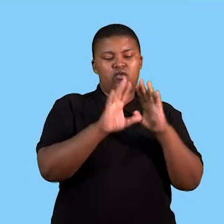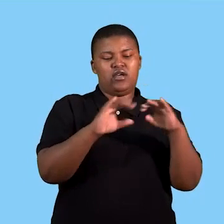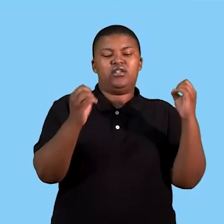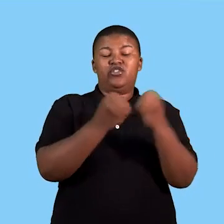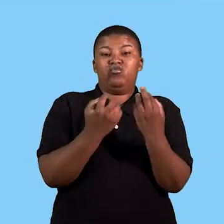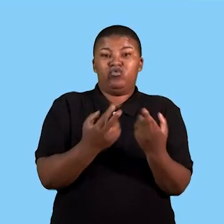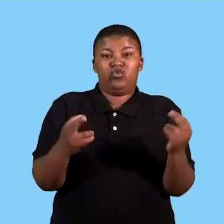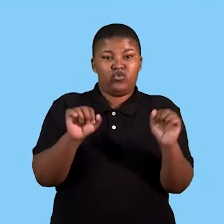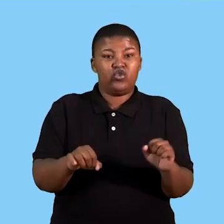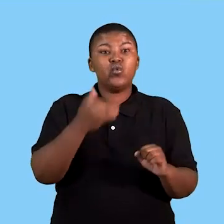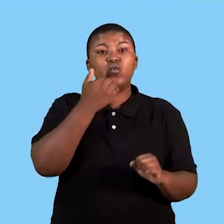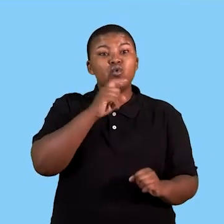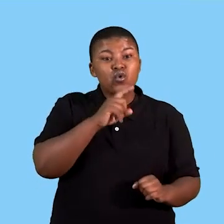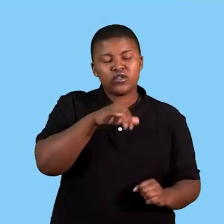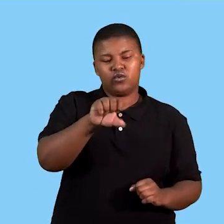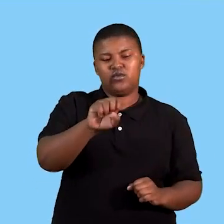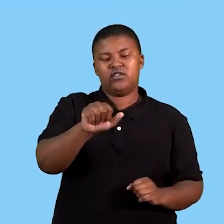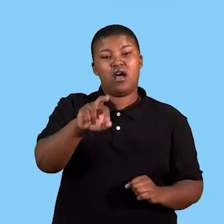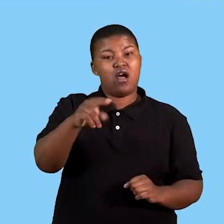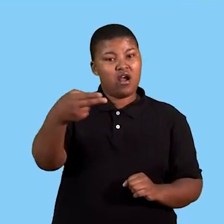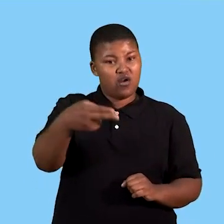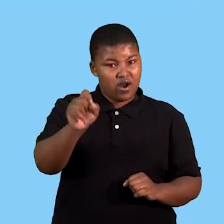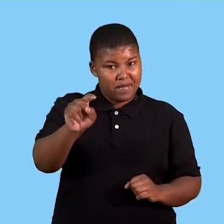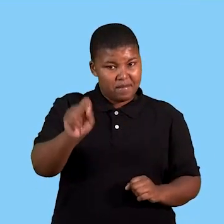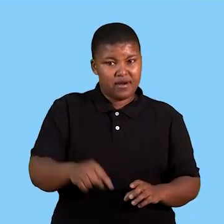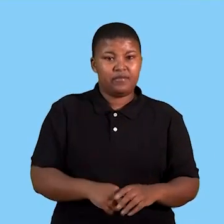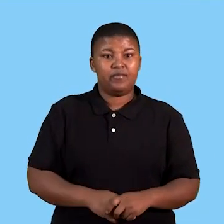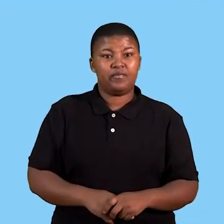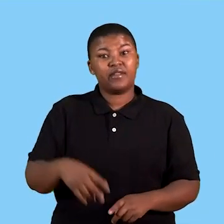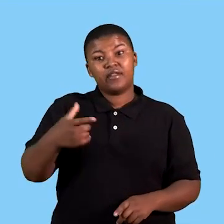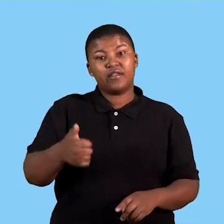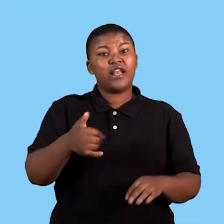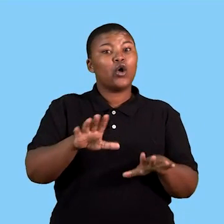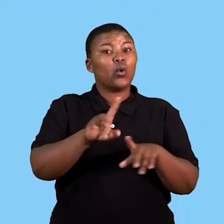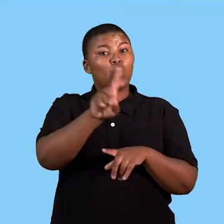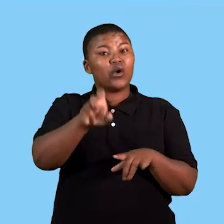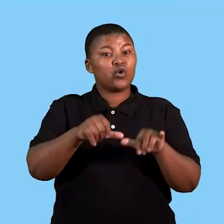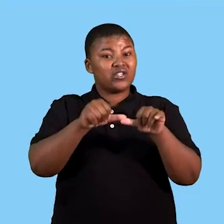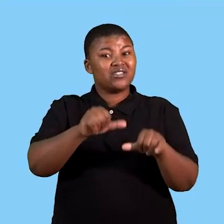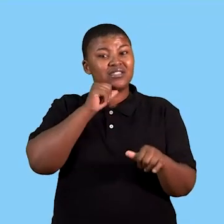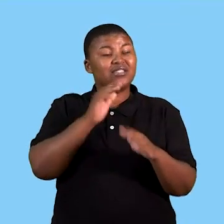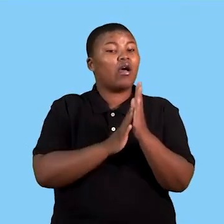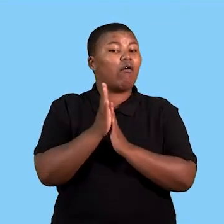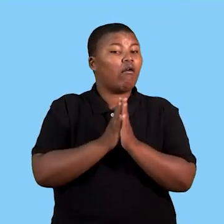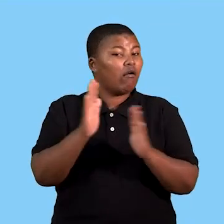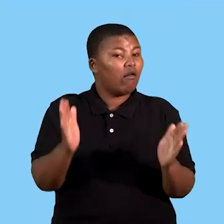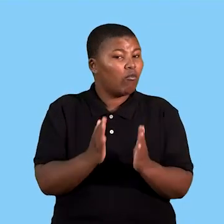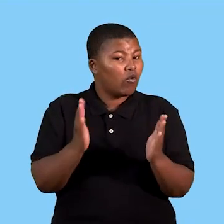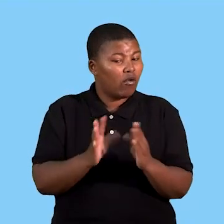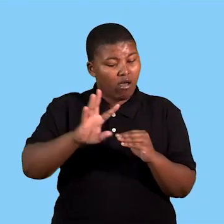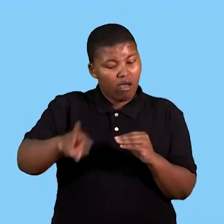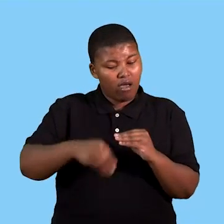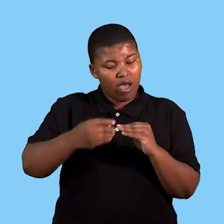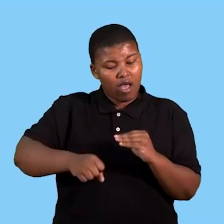organizational resources used by Sarah in the scenario. And then the question continues, motivate your answer